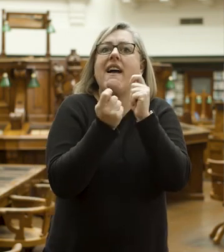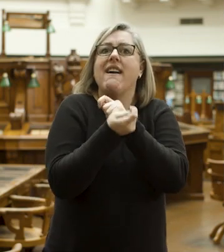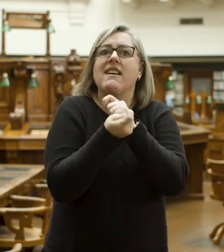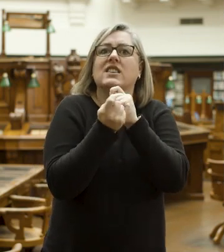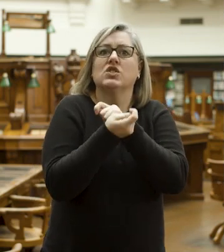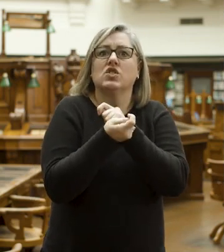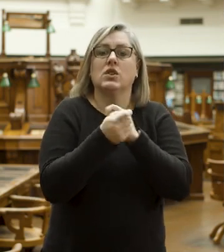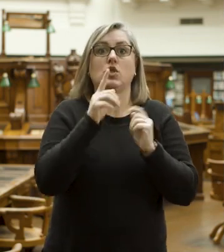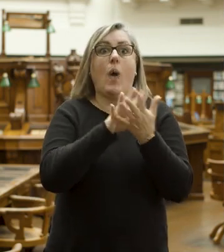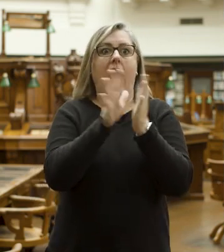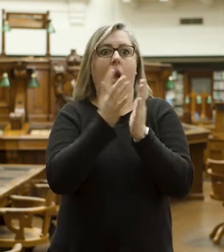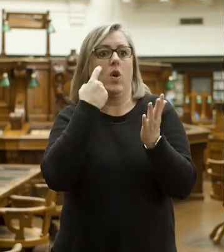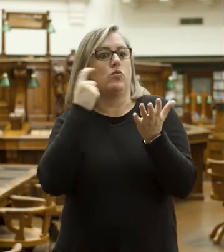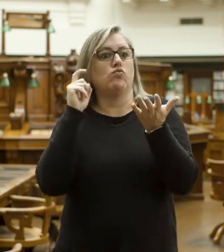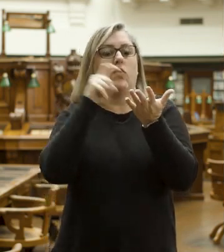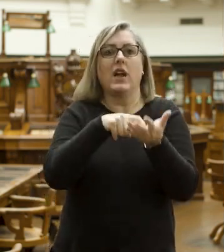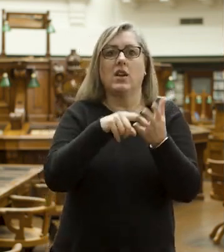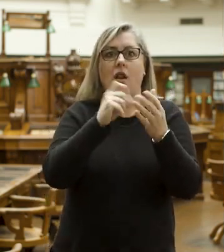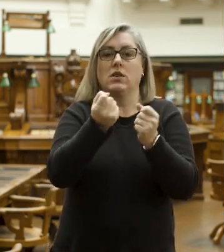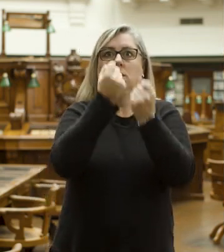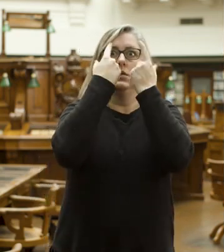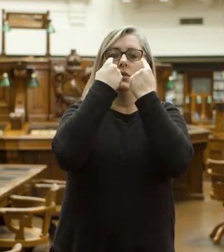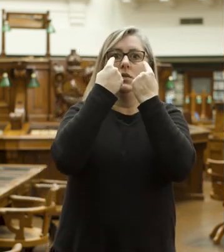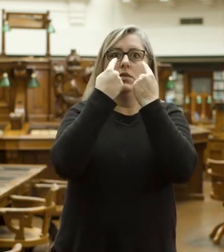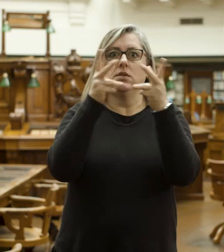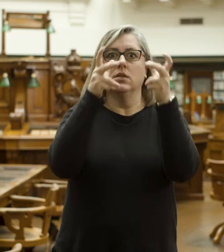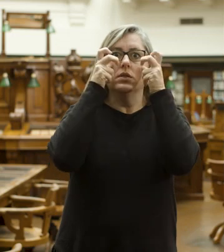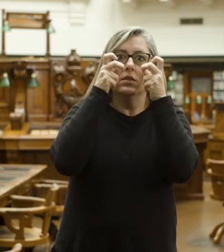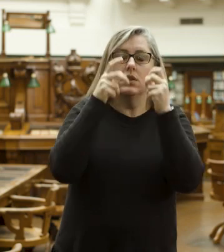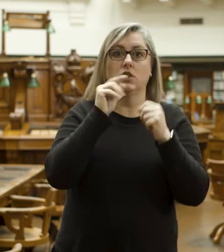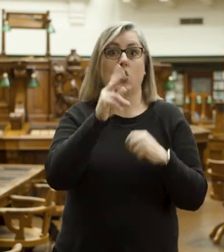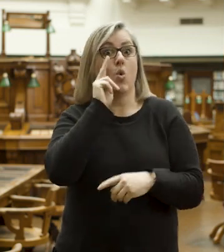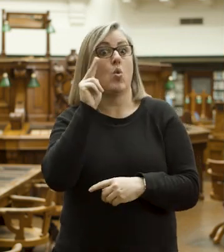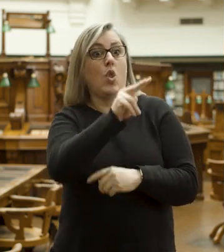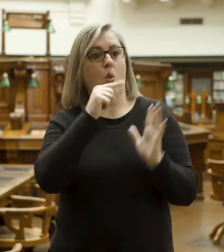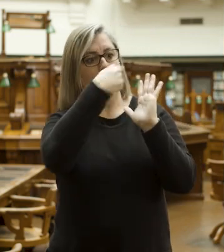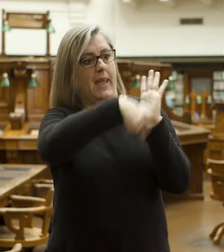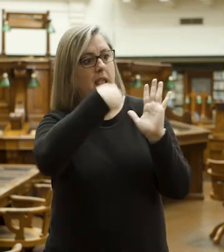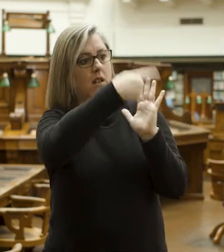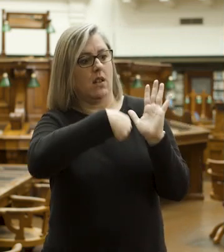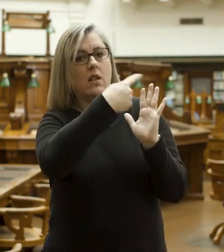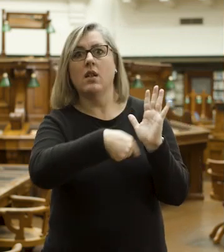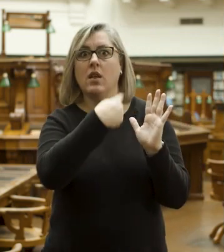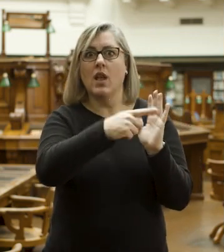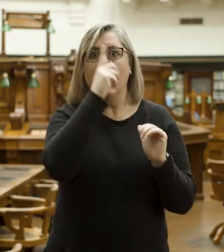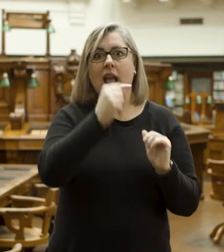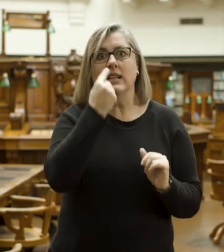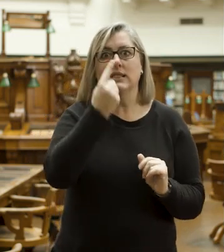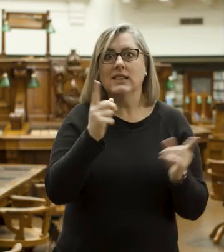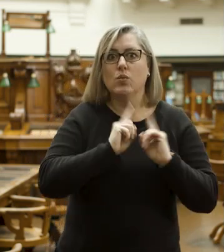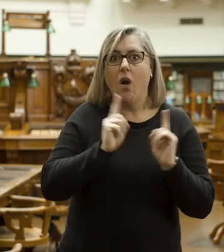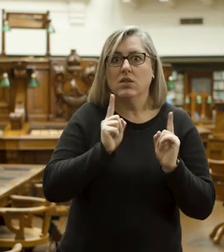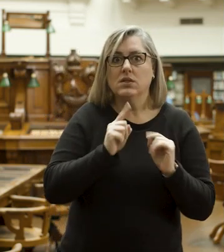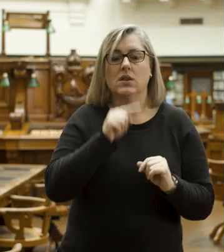recognizes stimuli. So, for example, when you look at the spinning disc, you can see that it